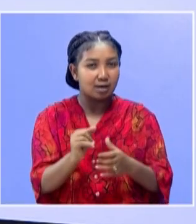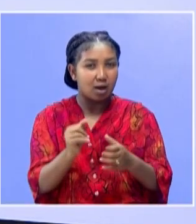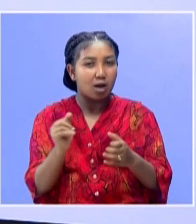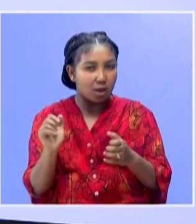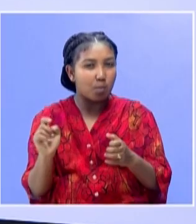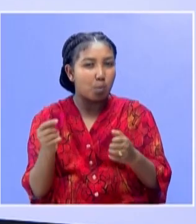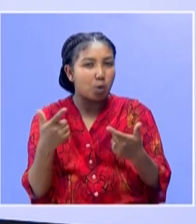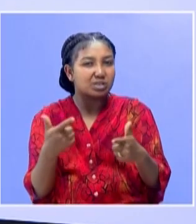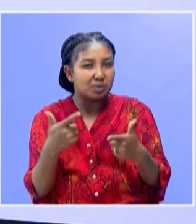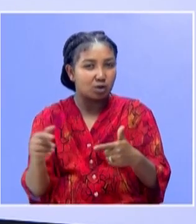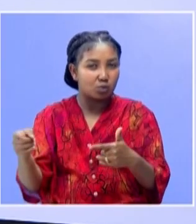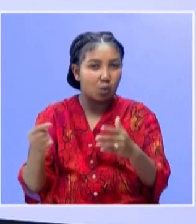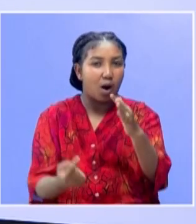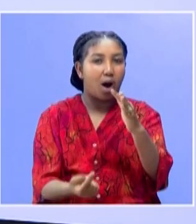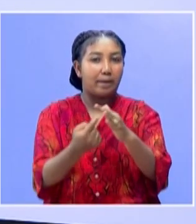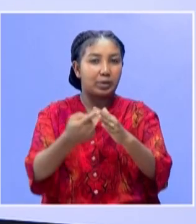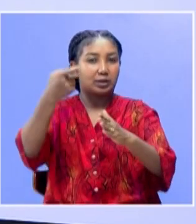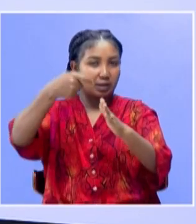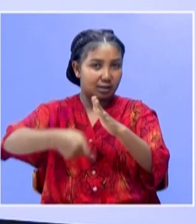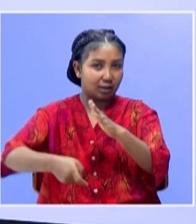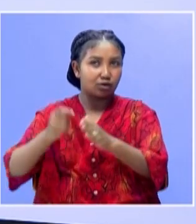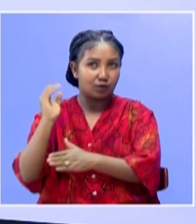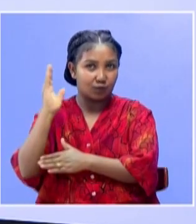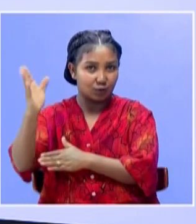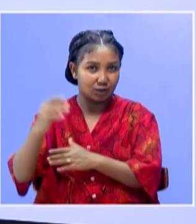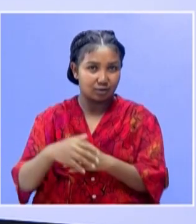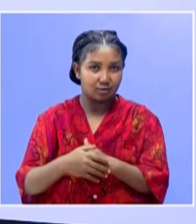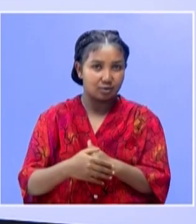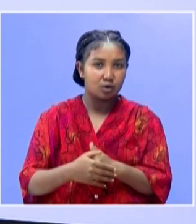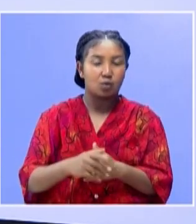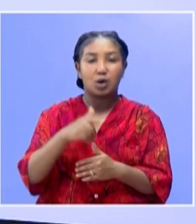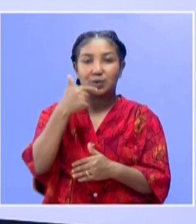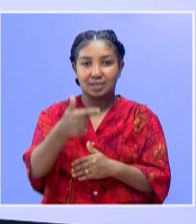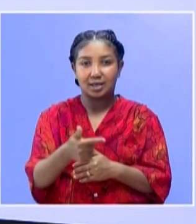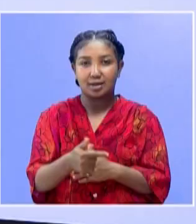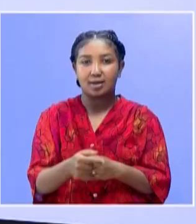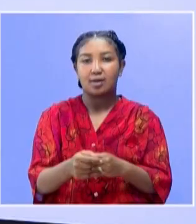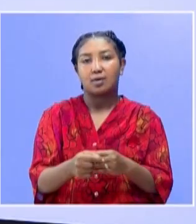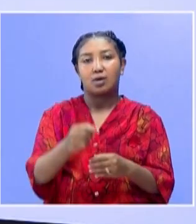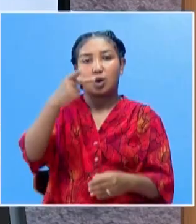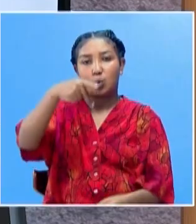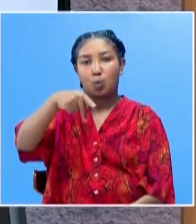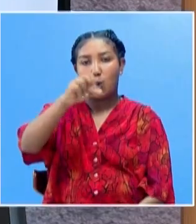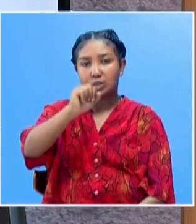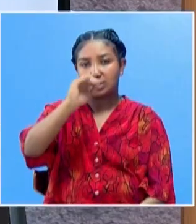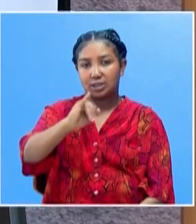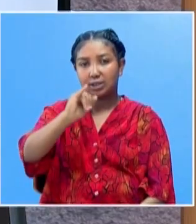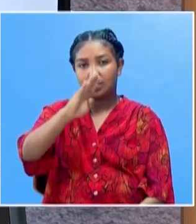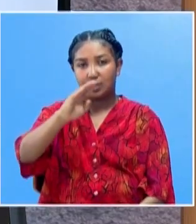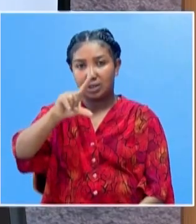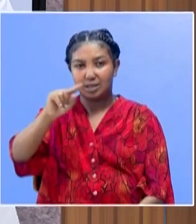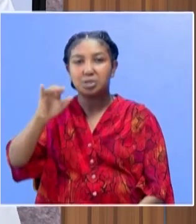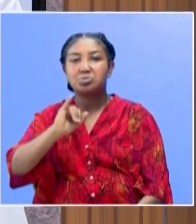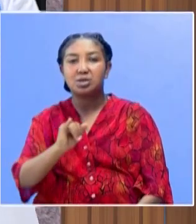possibility to happen for the result in the future. When we say possibility condition, try to